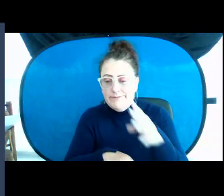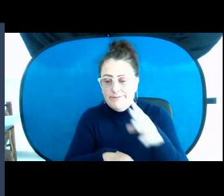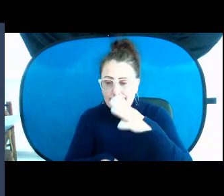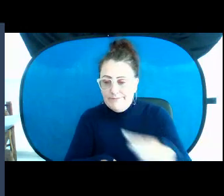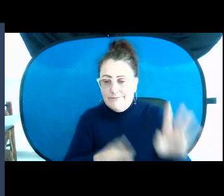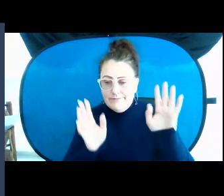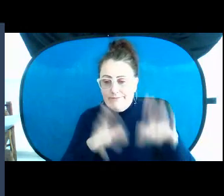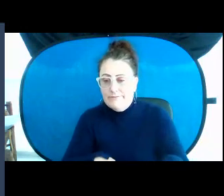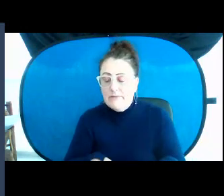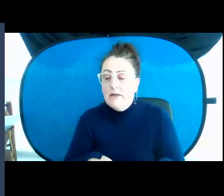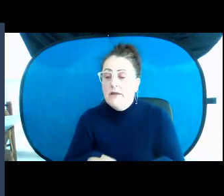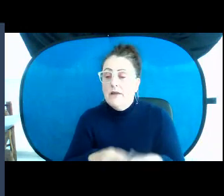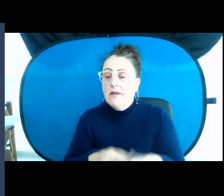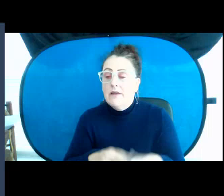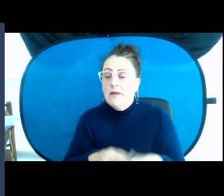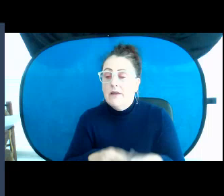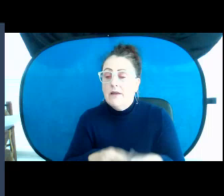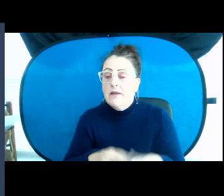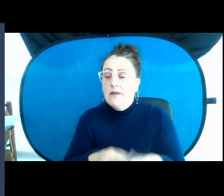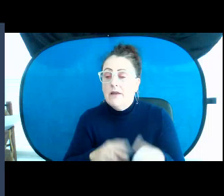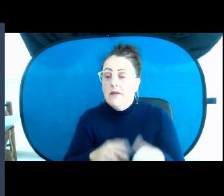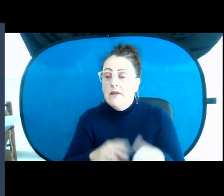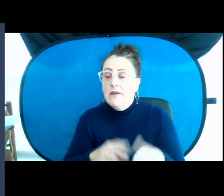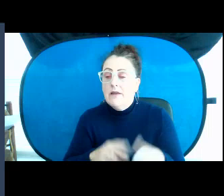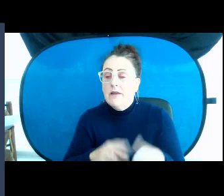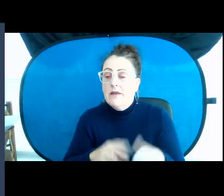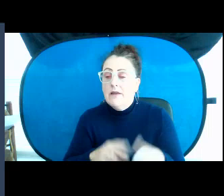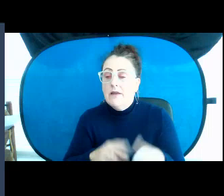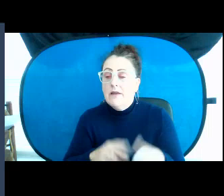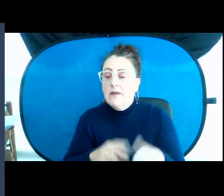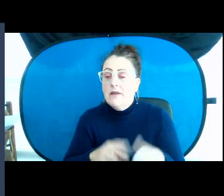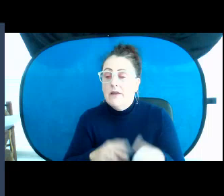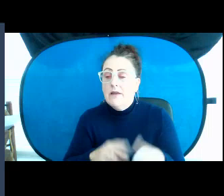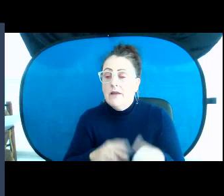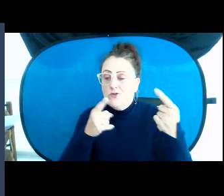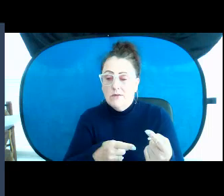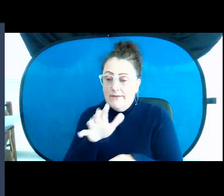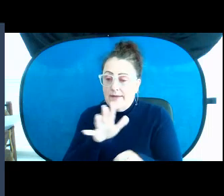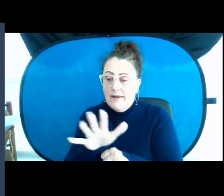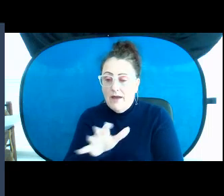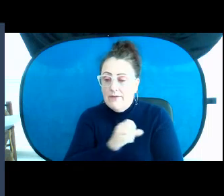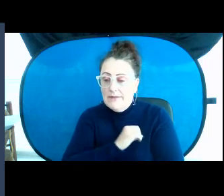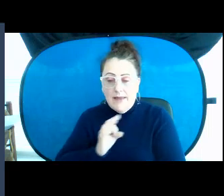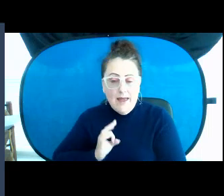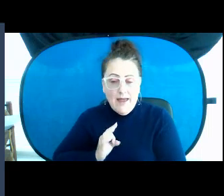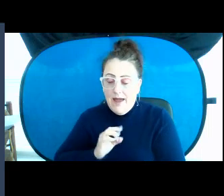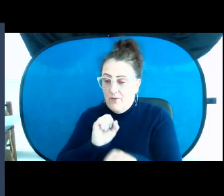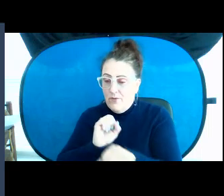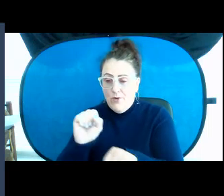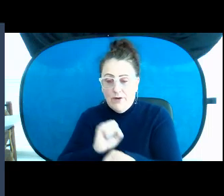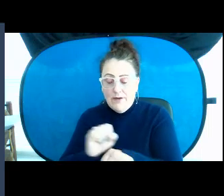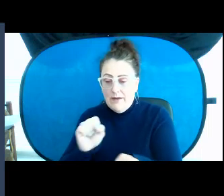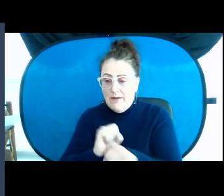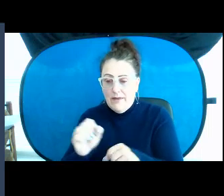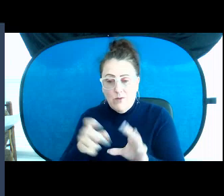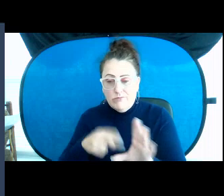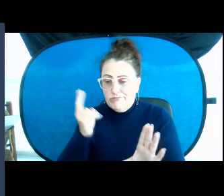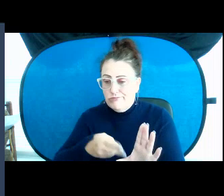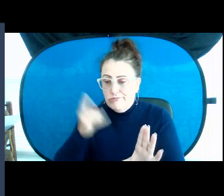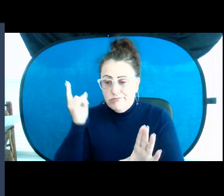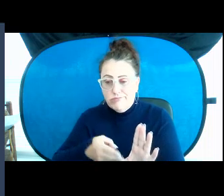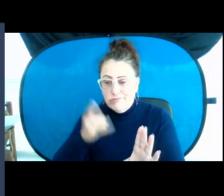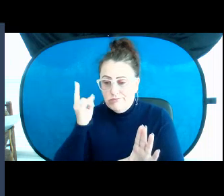the contractor struggled to maintain an adequate labor force, further impacting the schedule and quality of construction. Additionally,